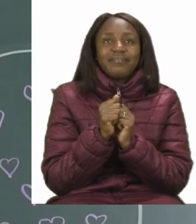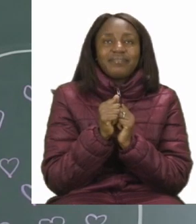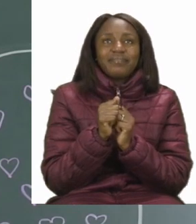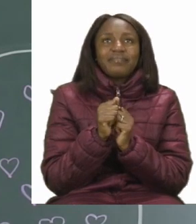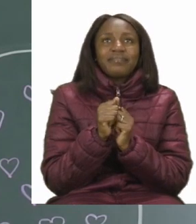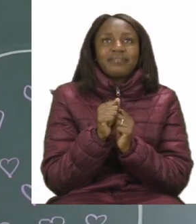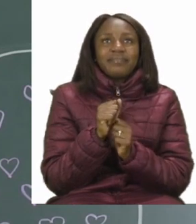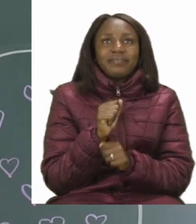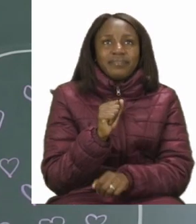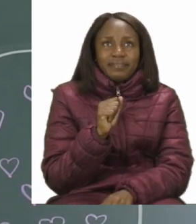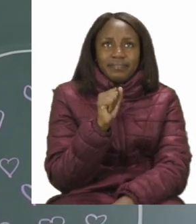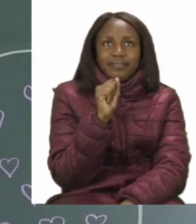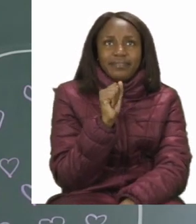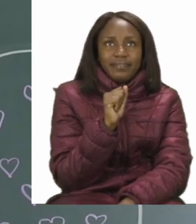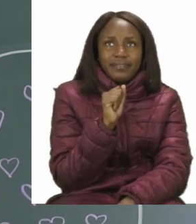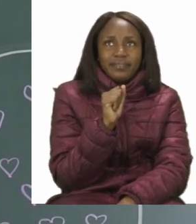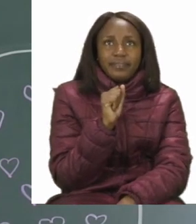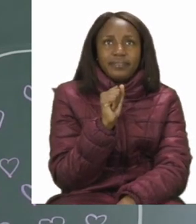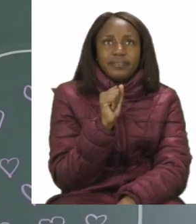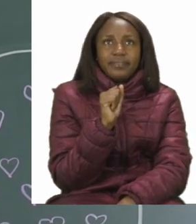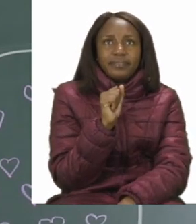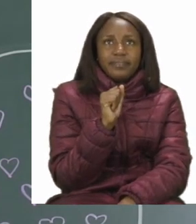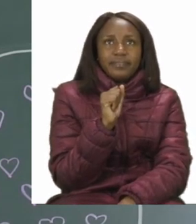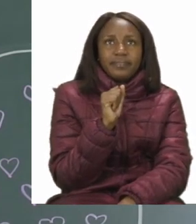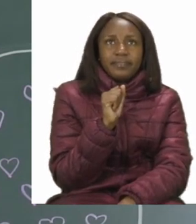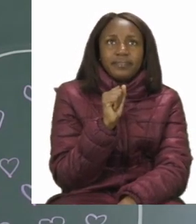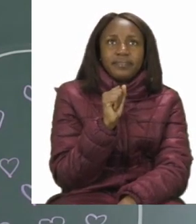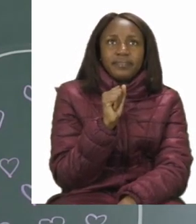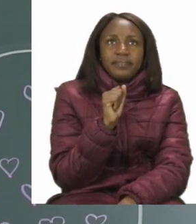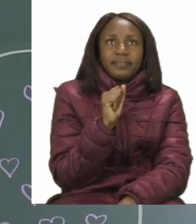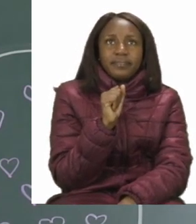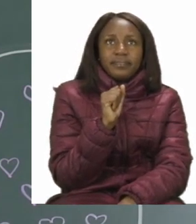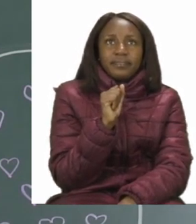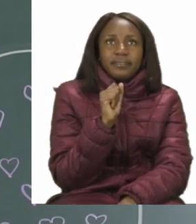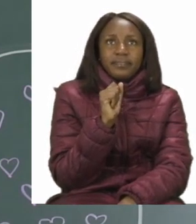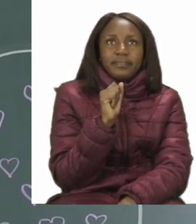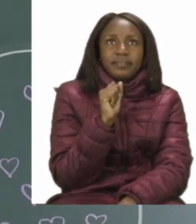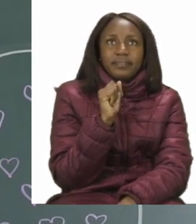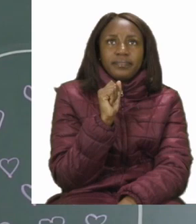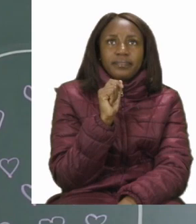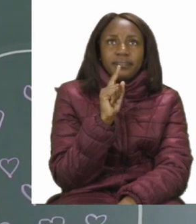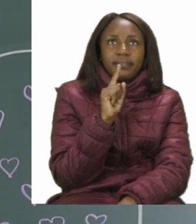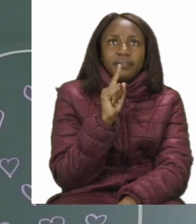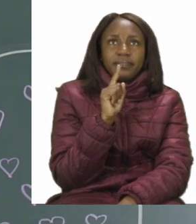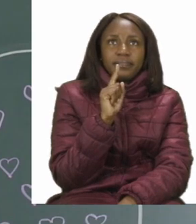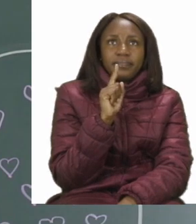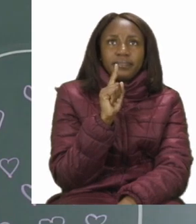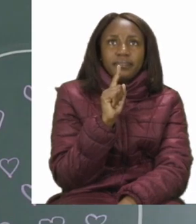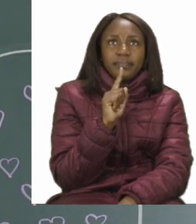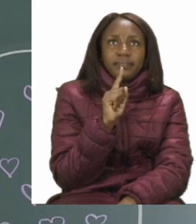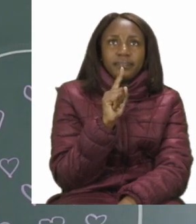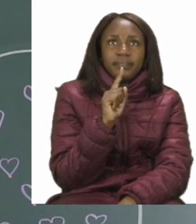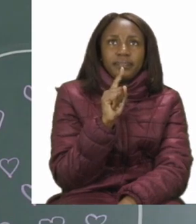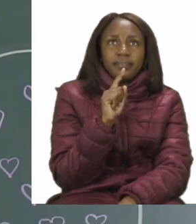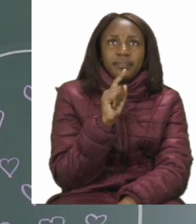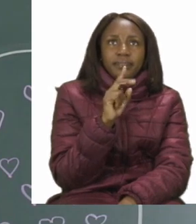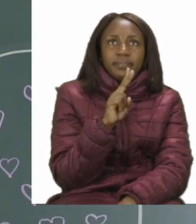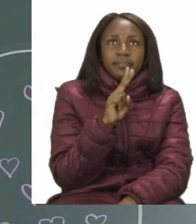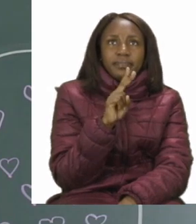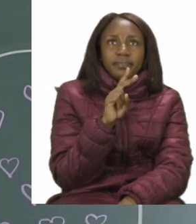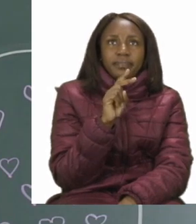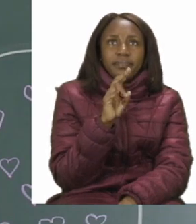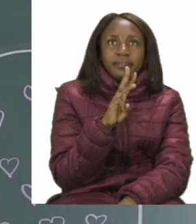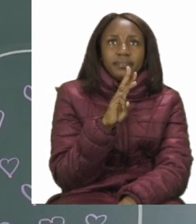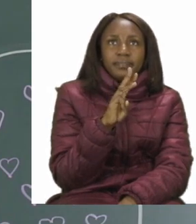many flowers we really have in this oval. Okay, let's start. 1,